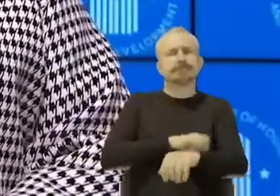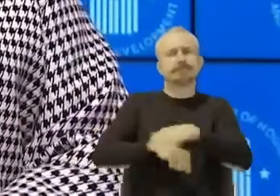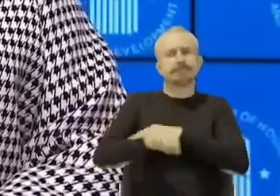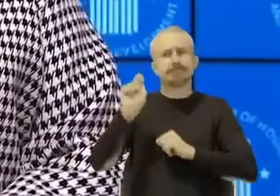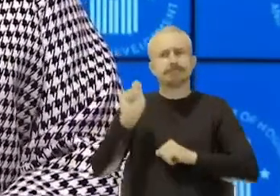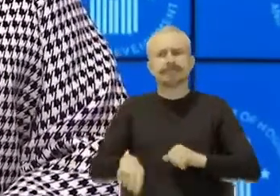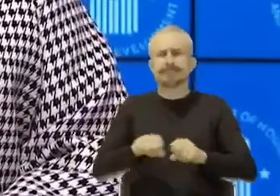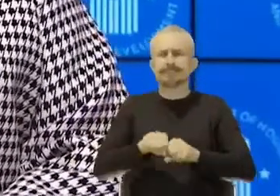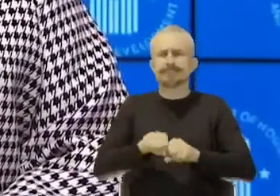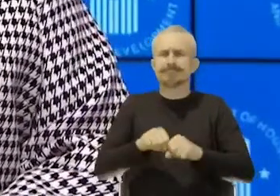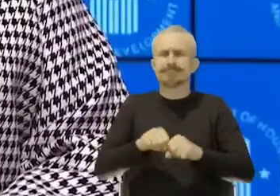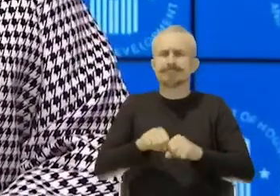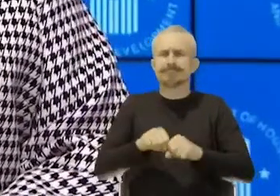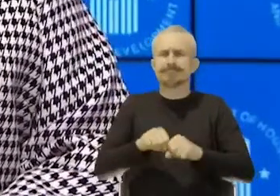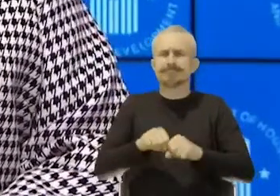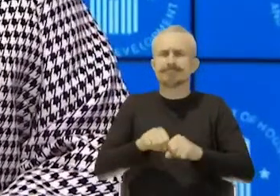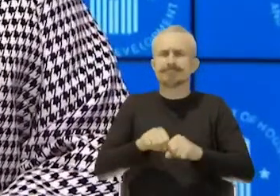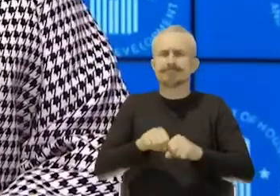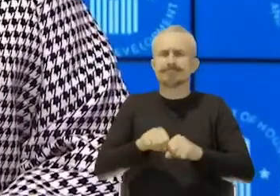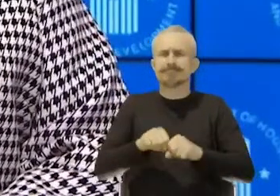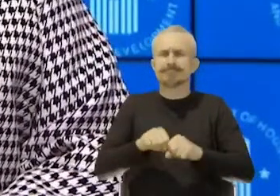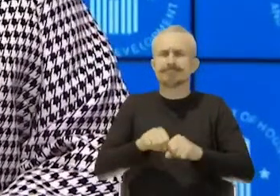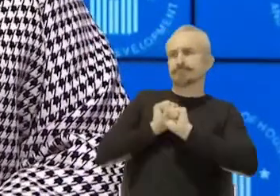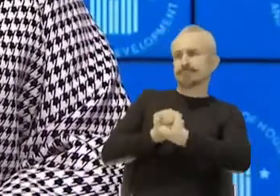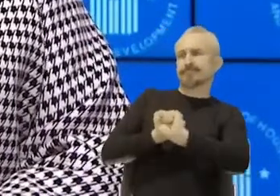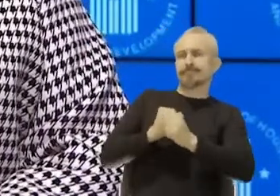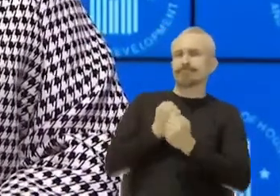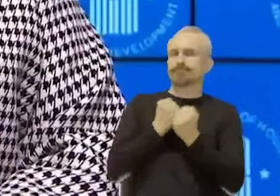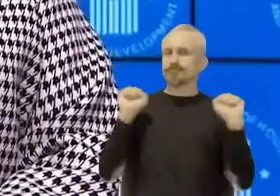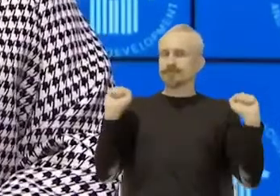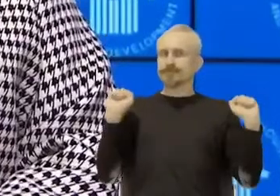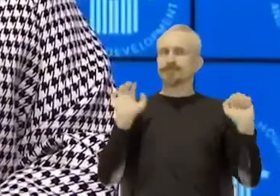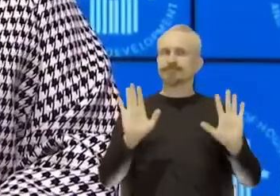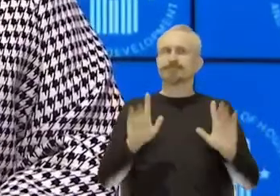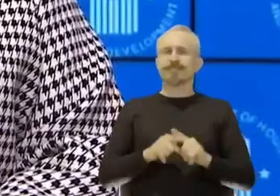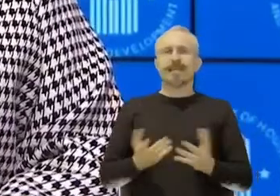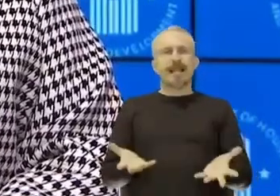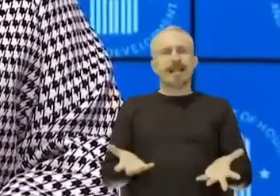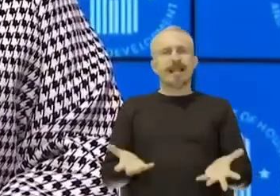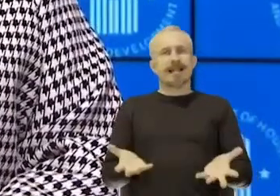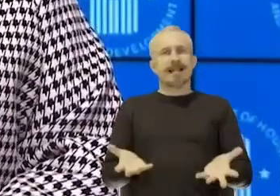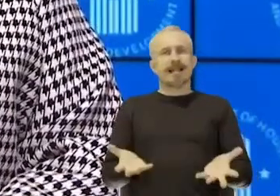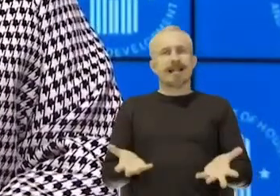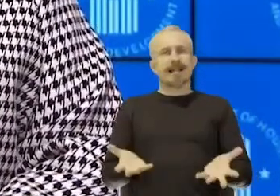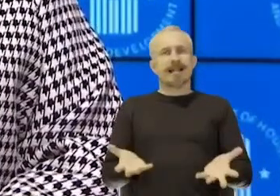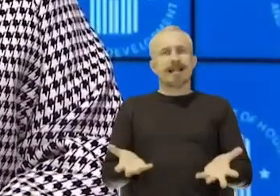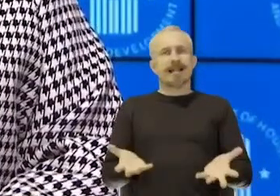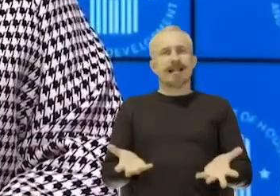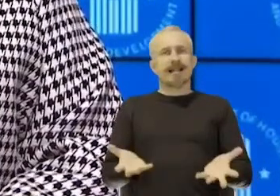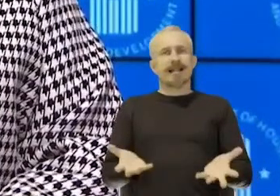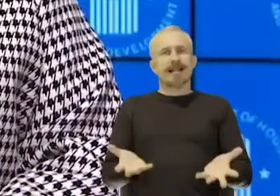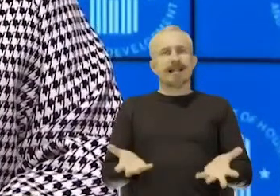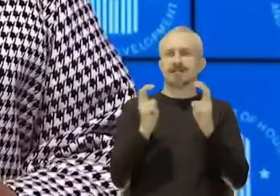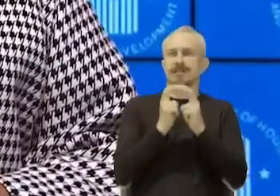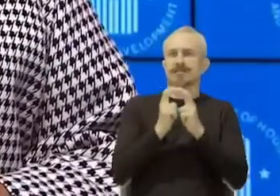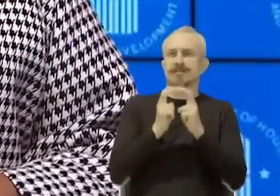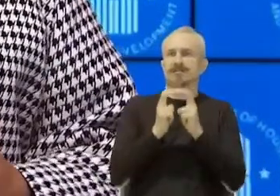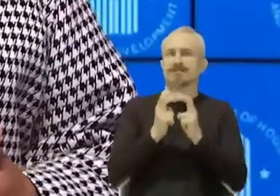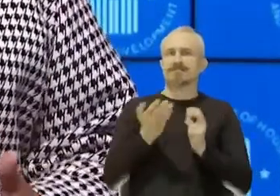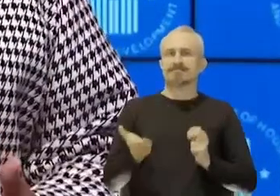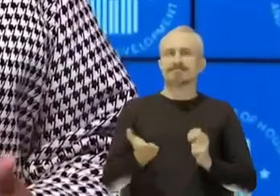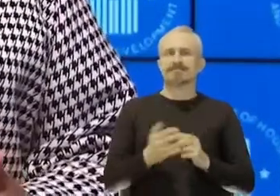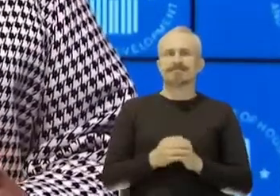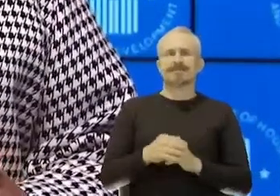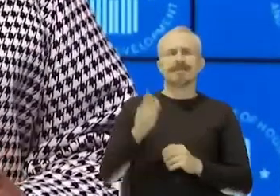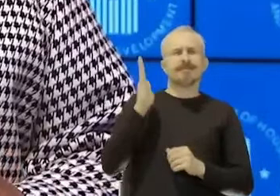energy-efficient systems. We have an opportunity to curb air pollution and global warming through thoughtful design. How